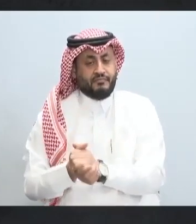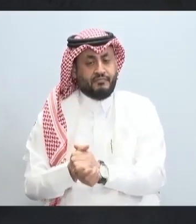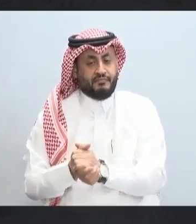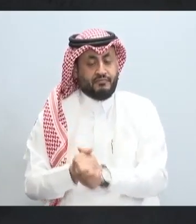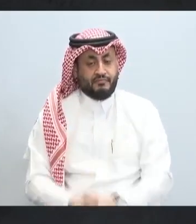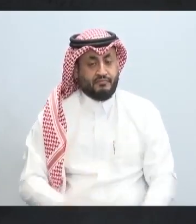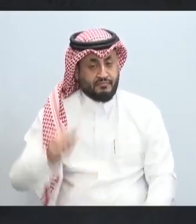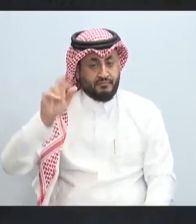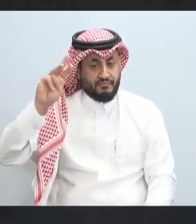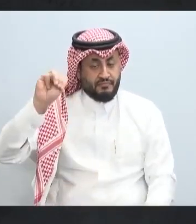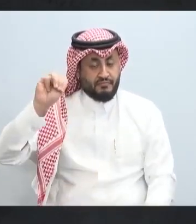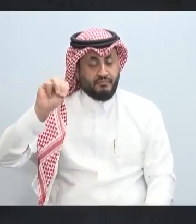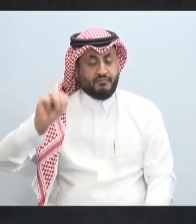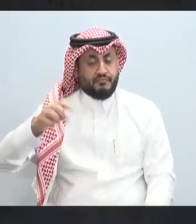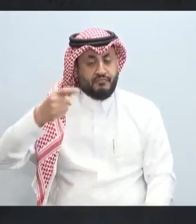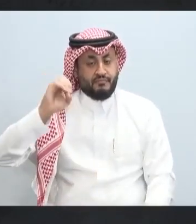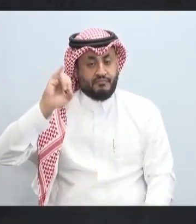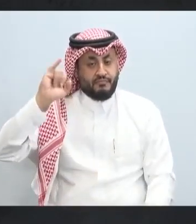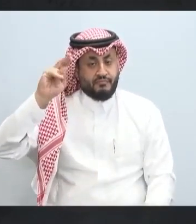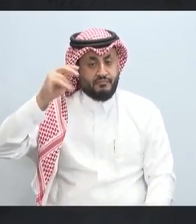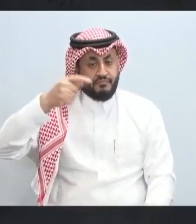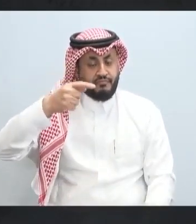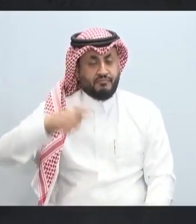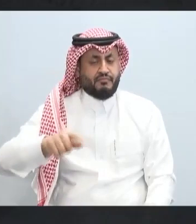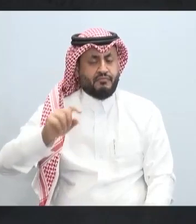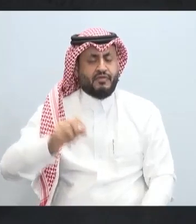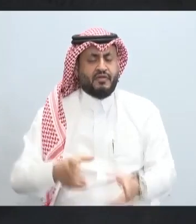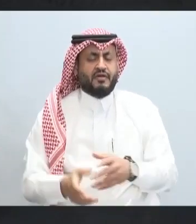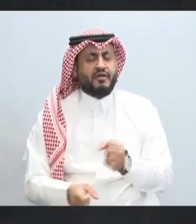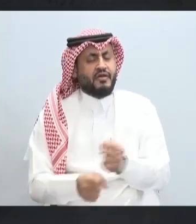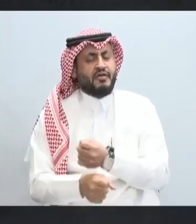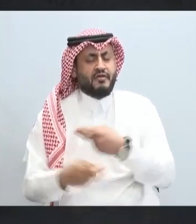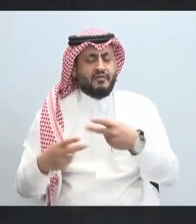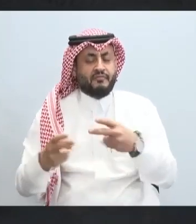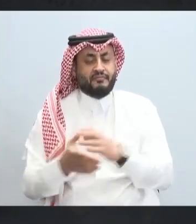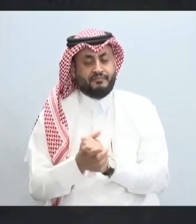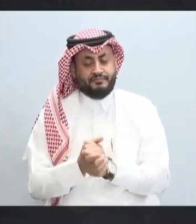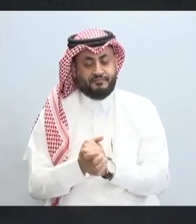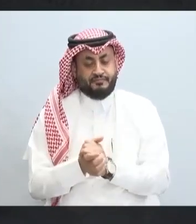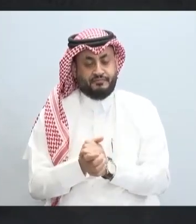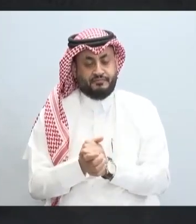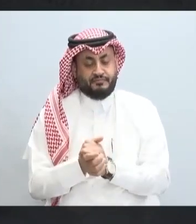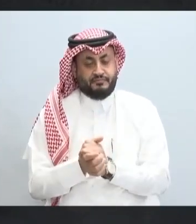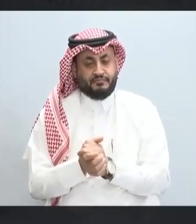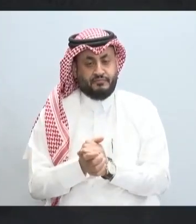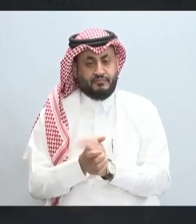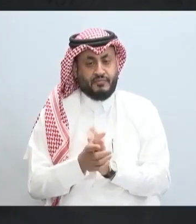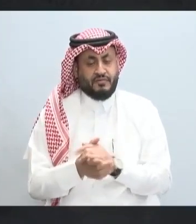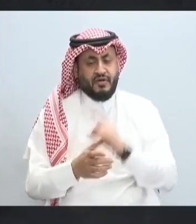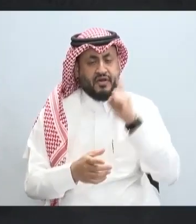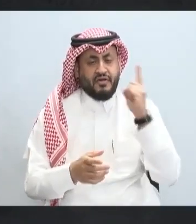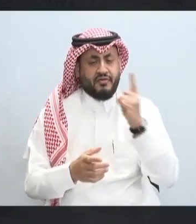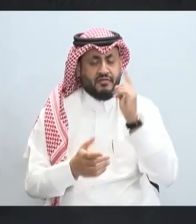answer or her answer with, I am going, and then name any activities. I'm going diving, I'm